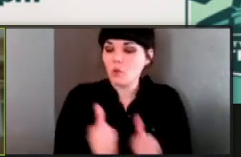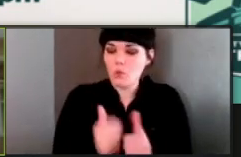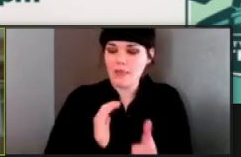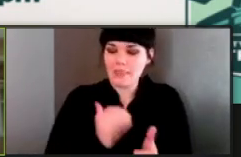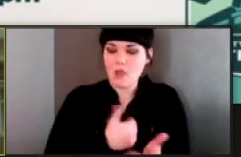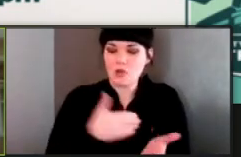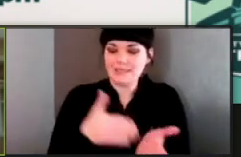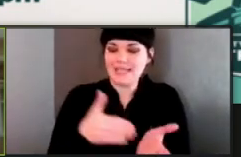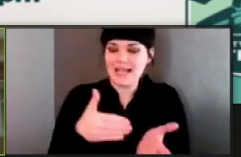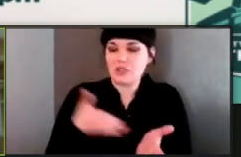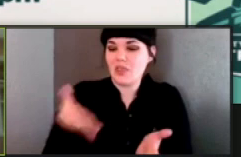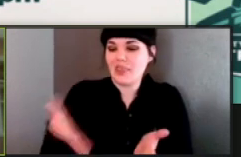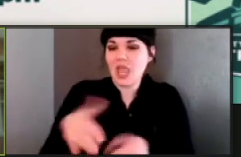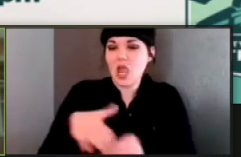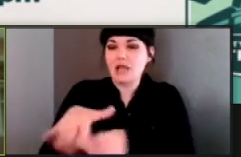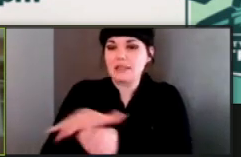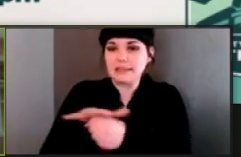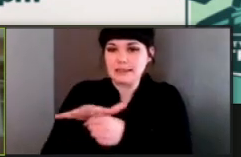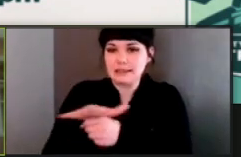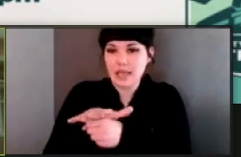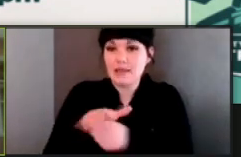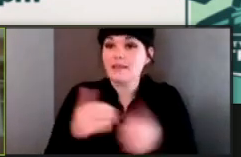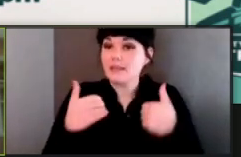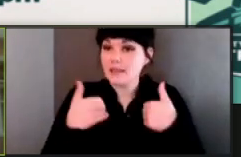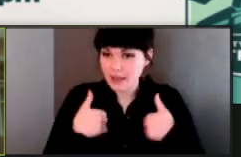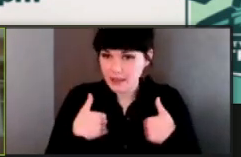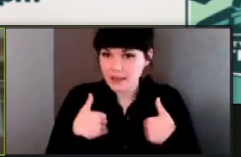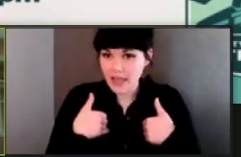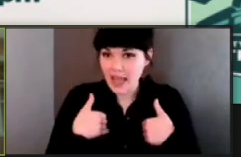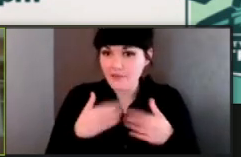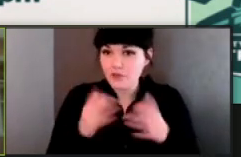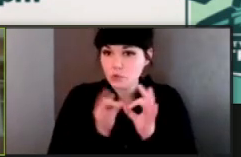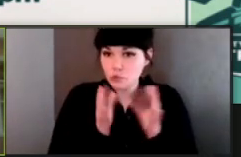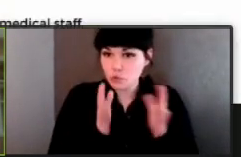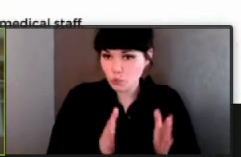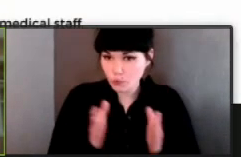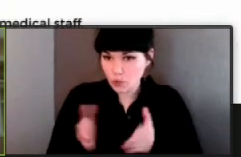on site and you can just let them know when you arrive. Next slide, please.